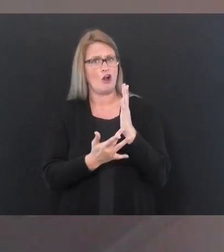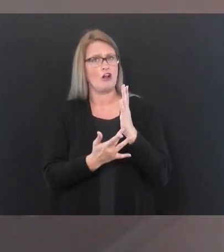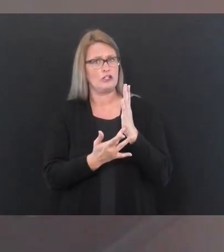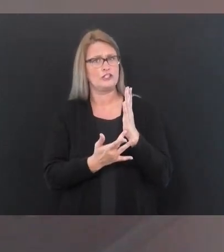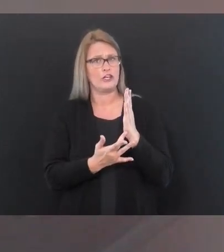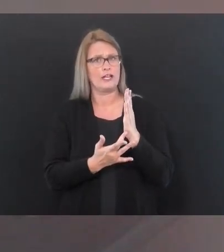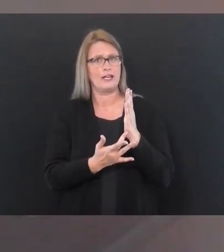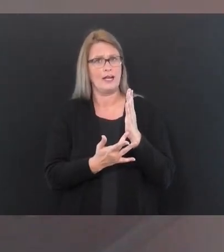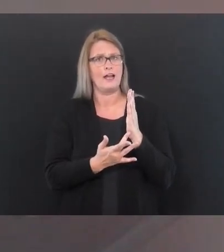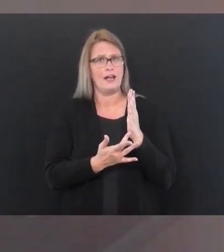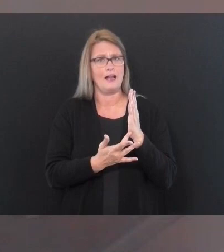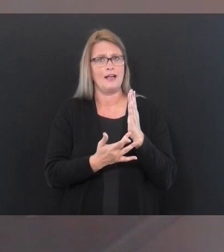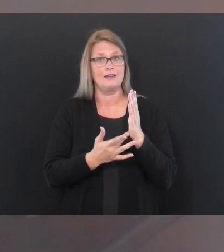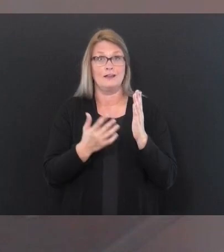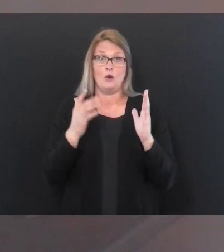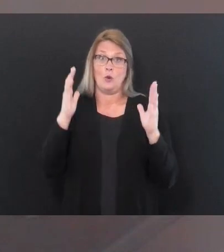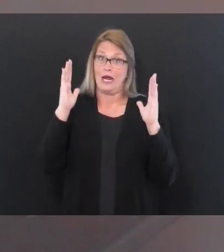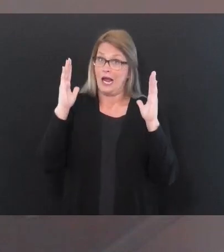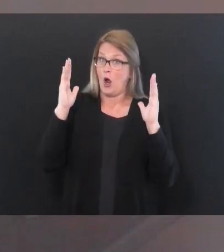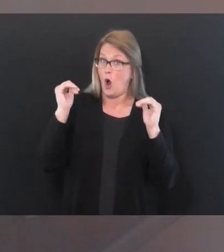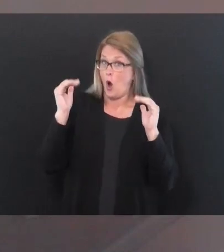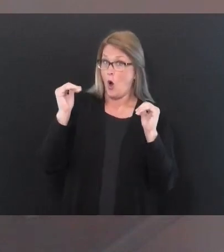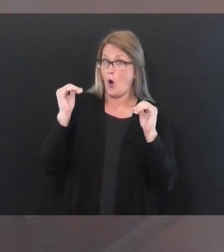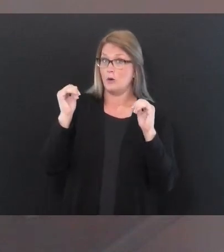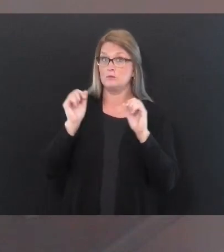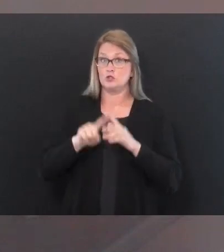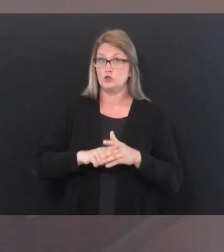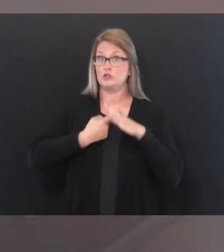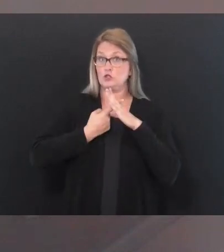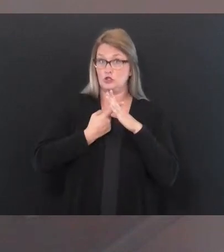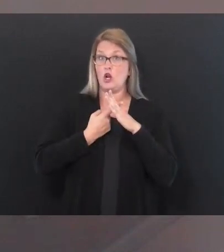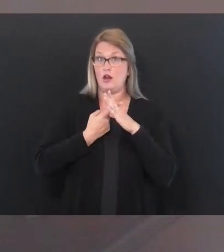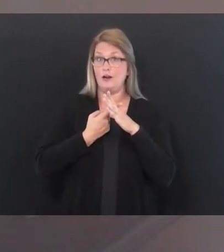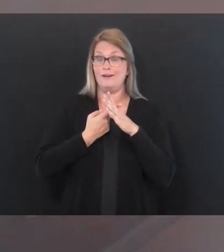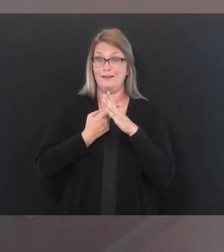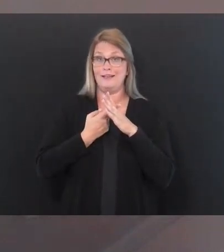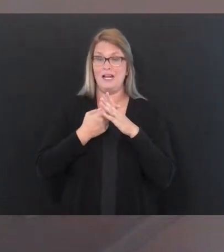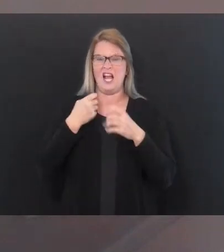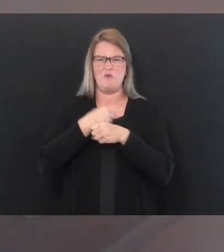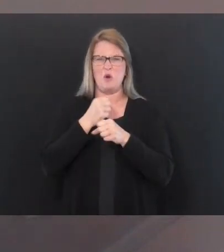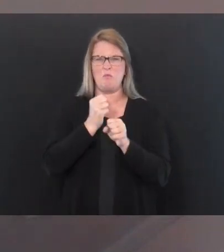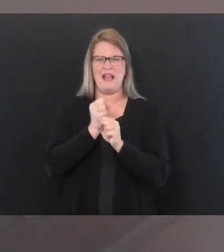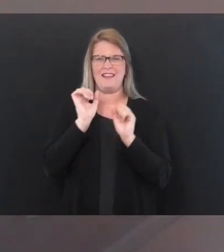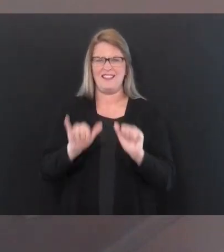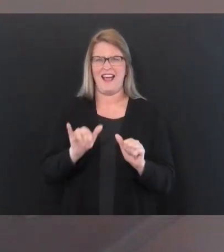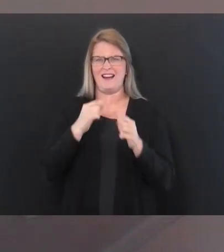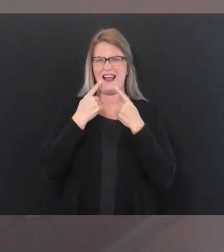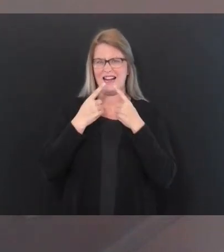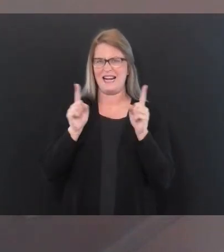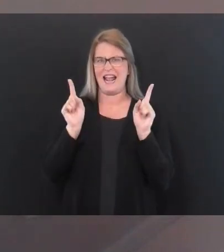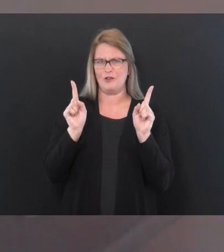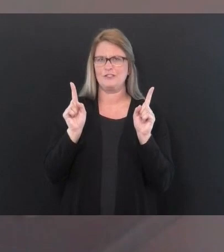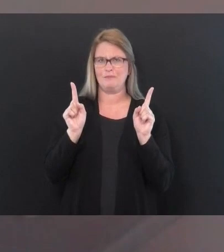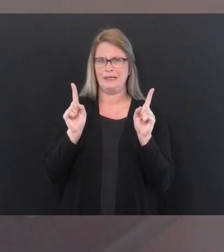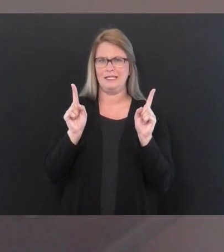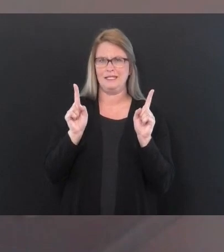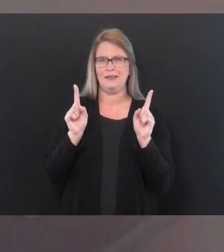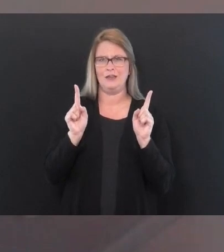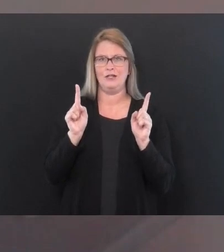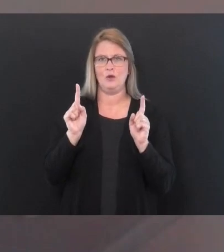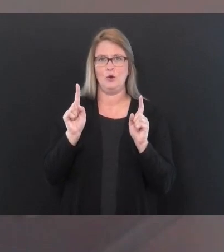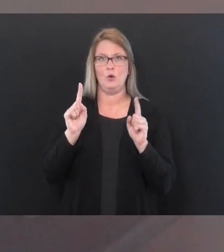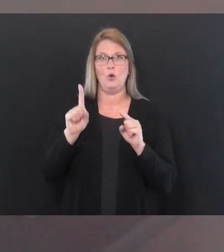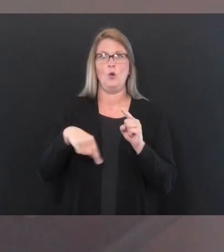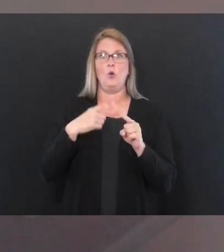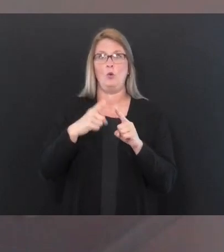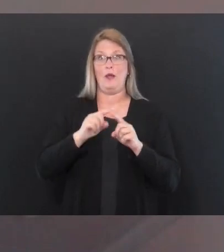we are hoping to be able to deploy, and we will make those announcements or start to talk about those as they're